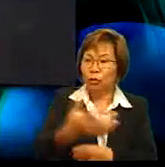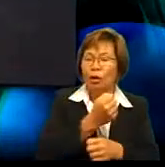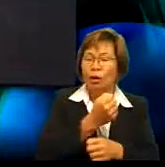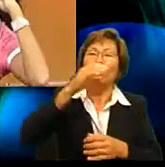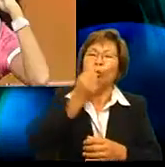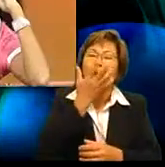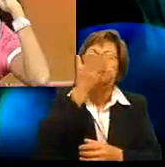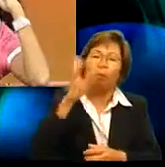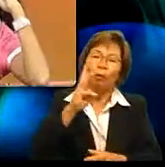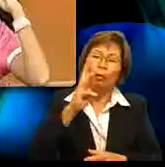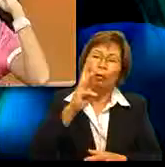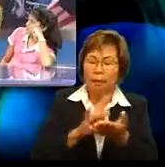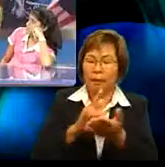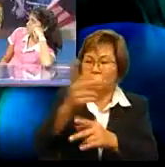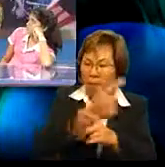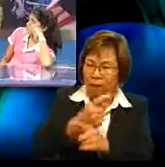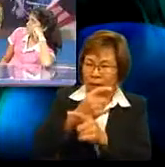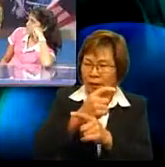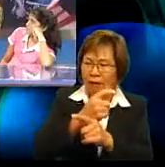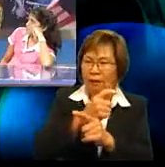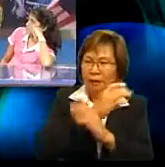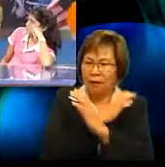warm water with your medicine. Take care.